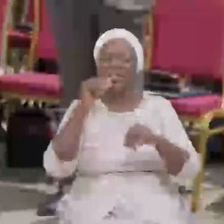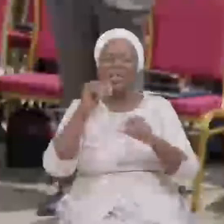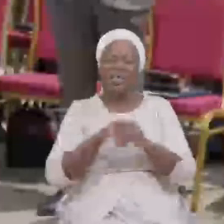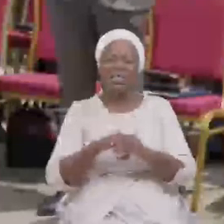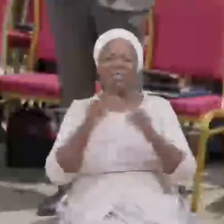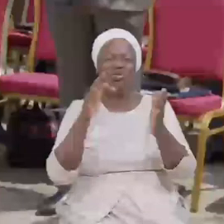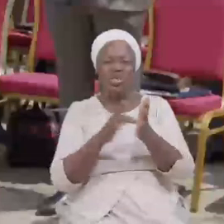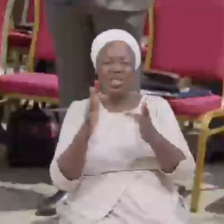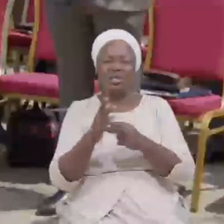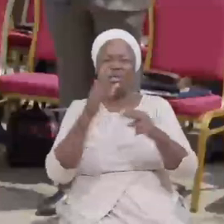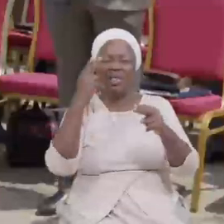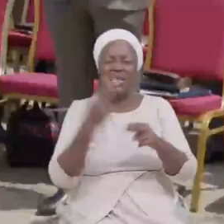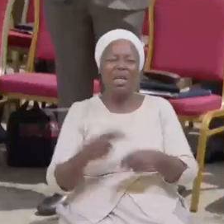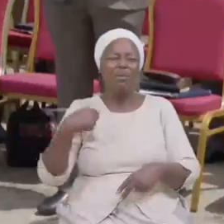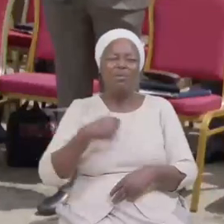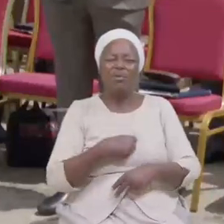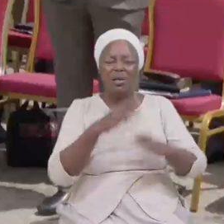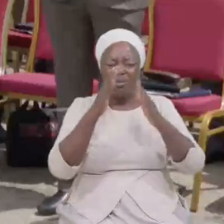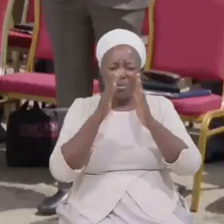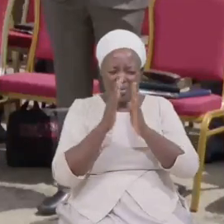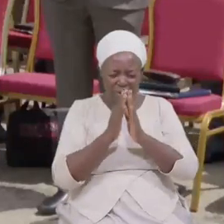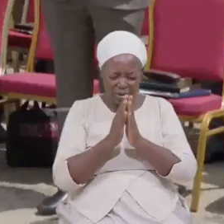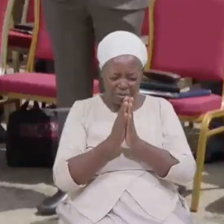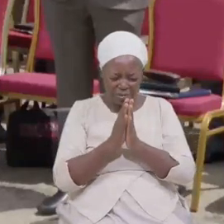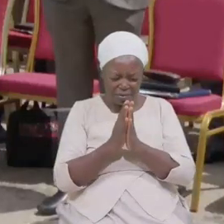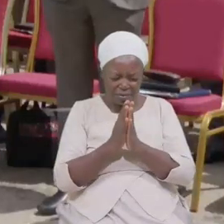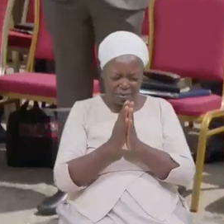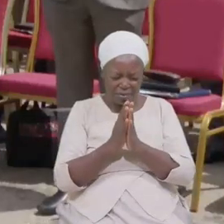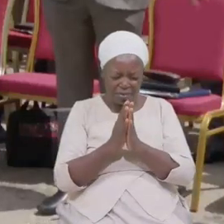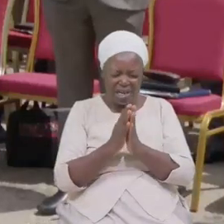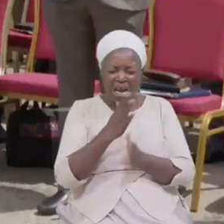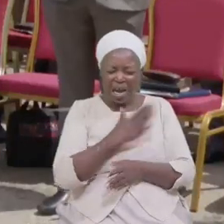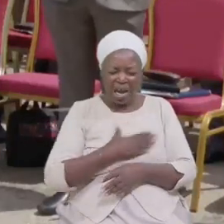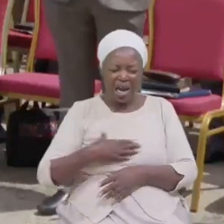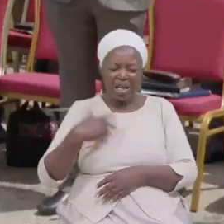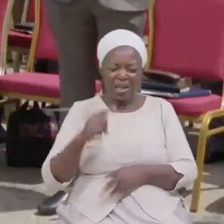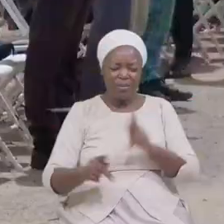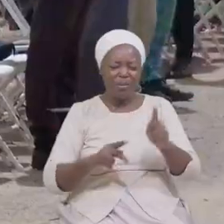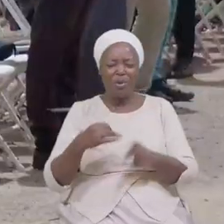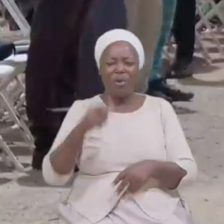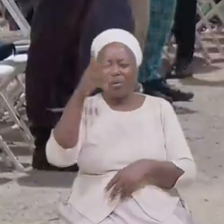Jesus' name we pray. And the people of God